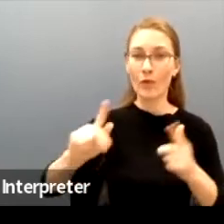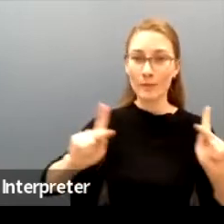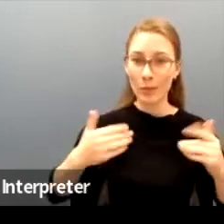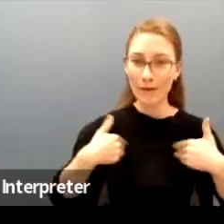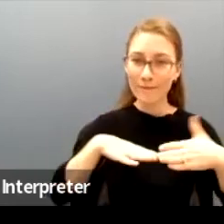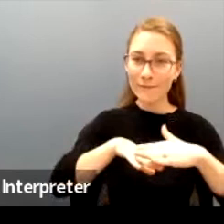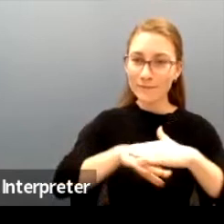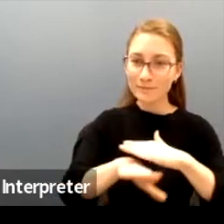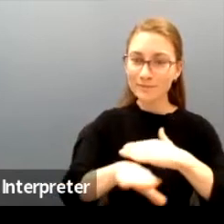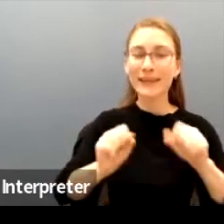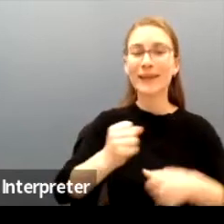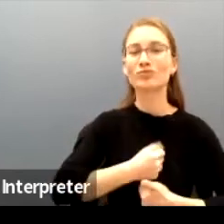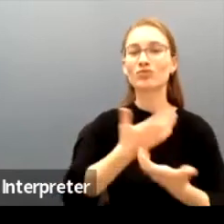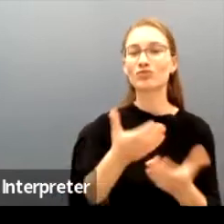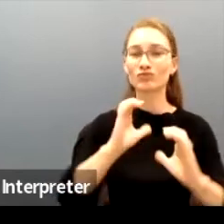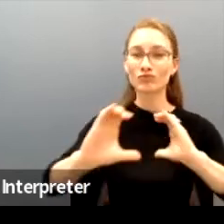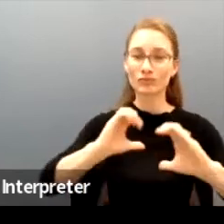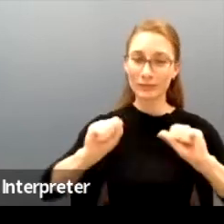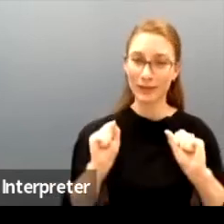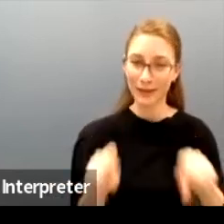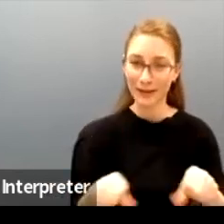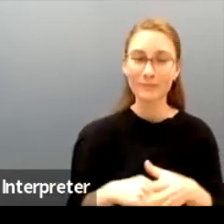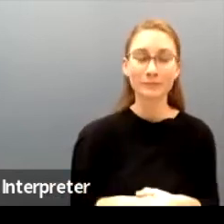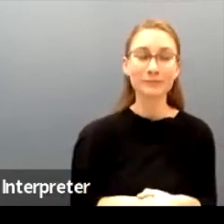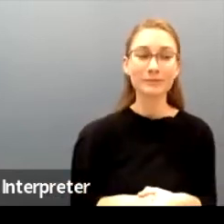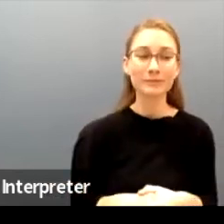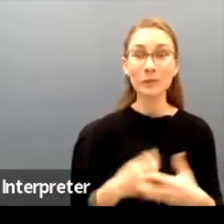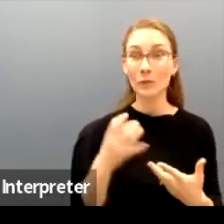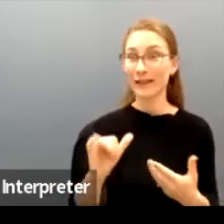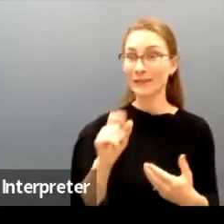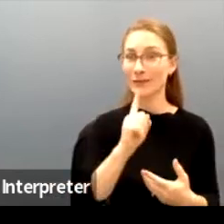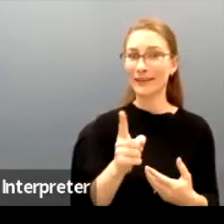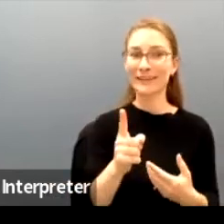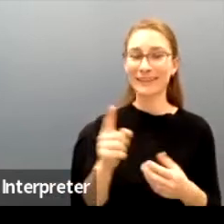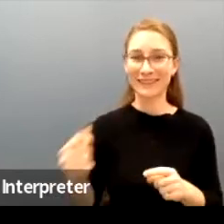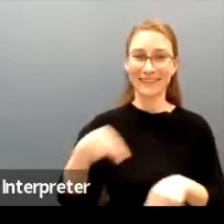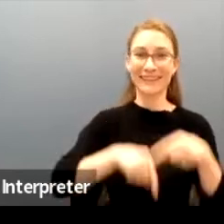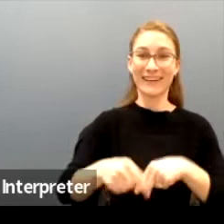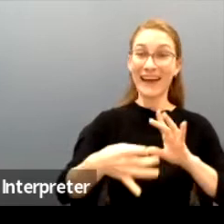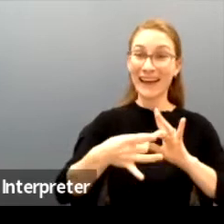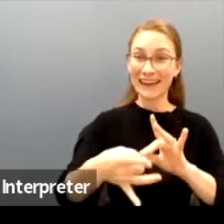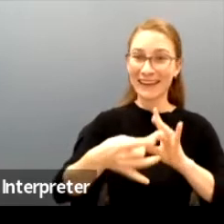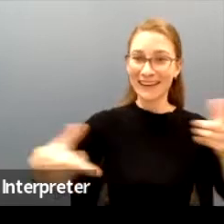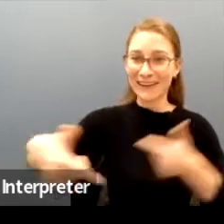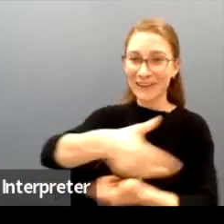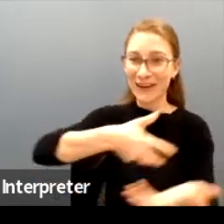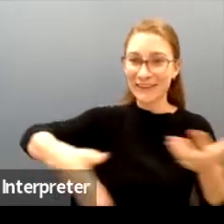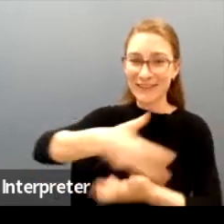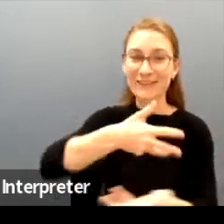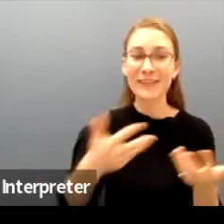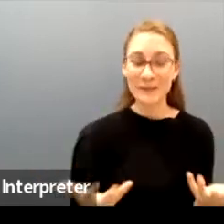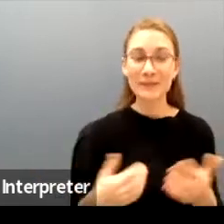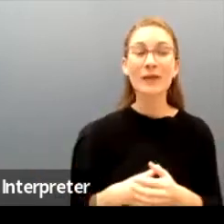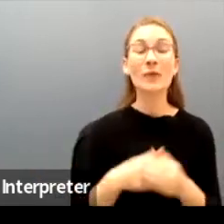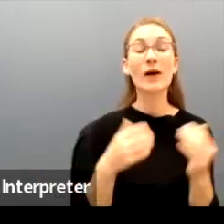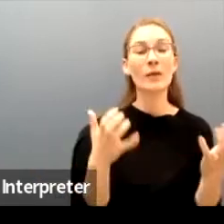accessibility to do so. So this is that interactive component that I was talking about. I want to know, what is your experience with